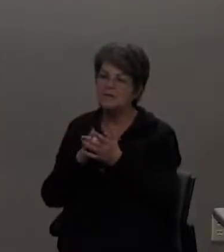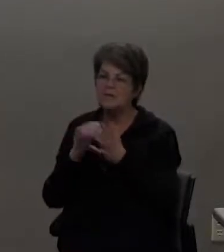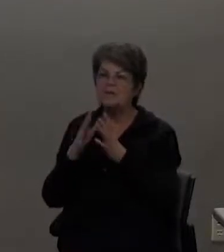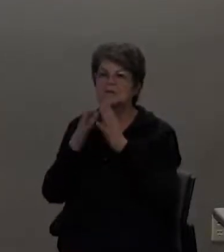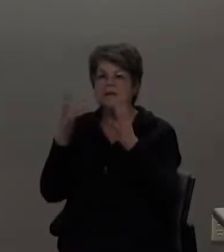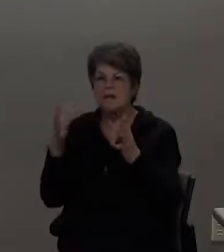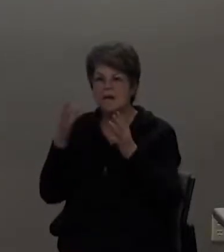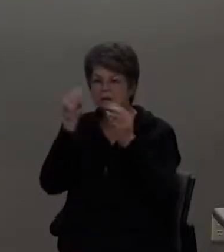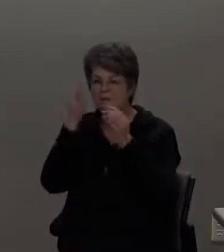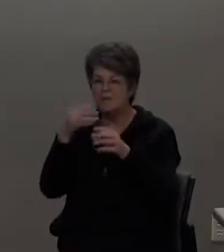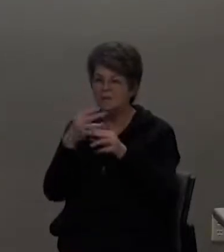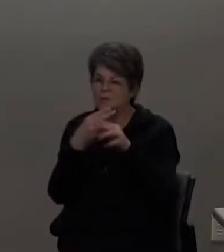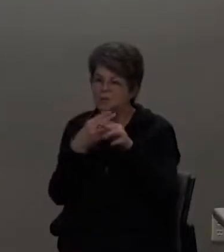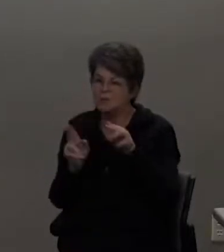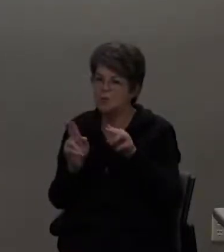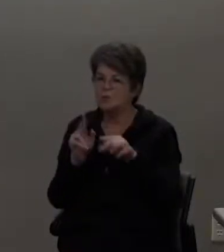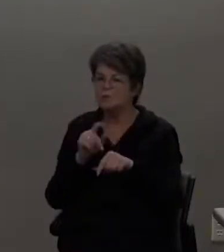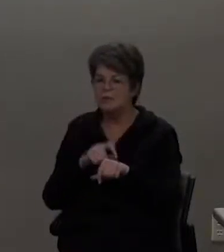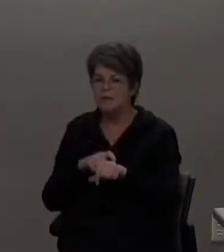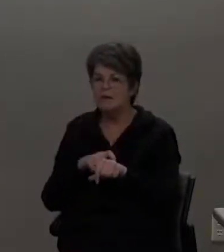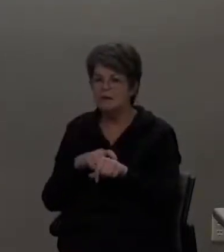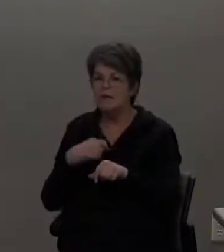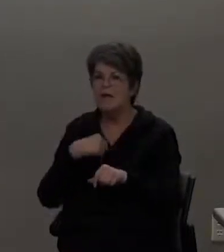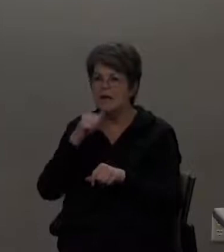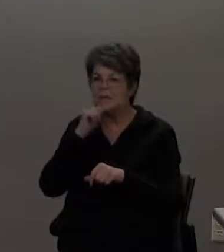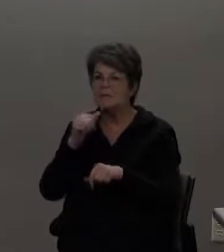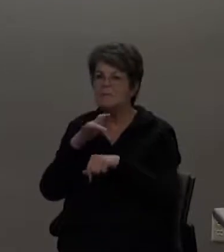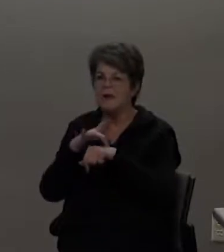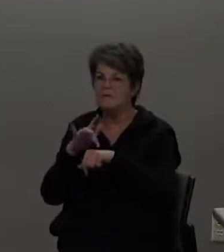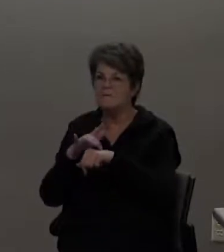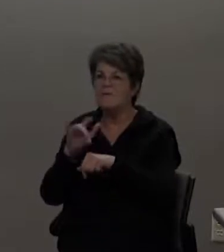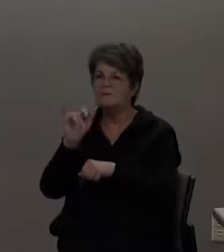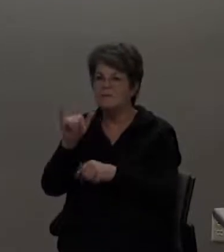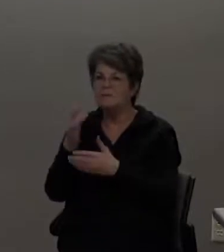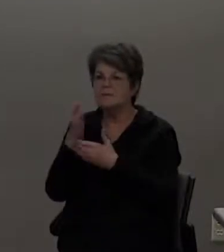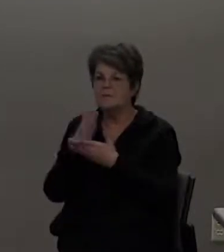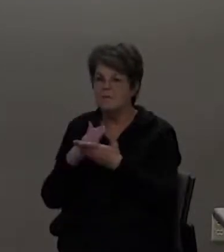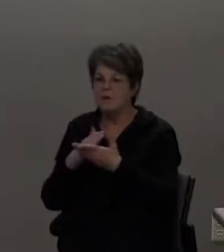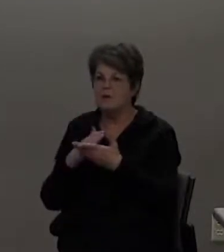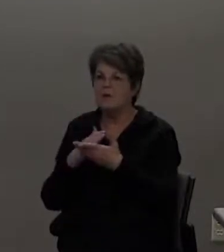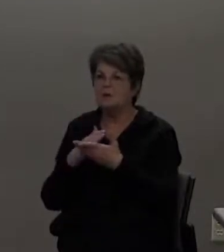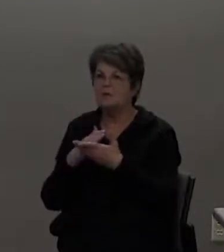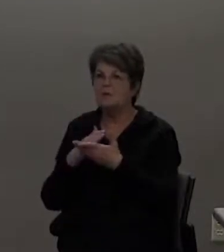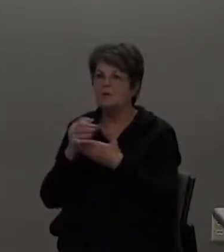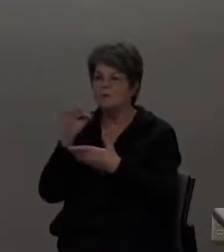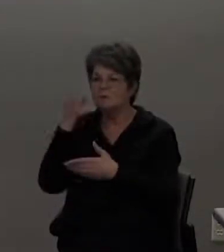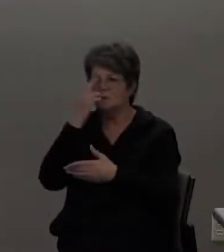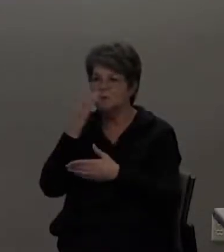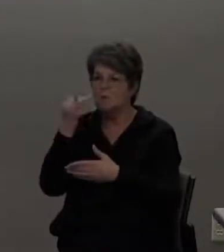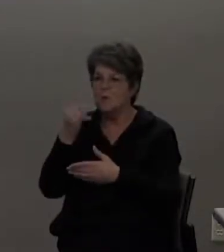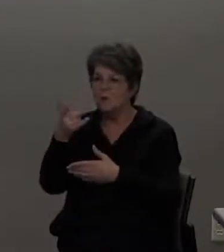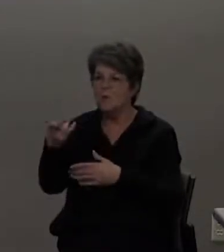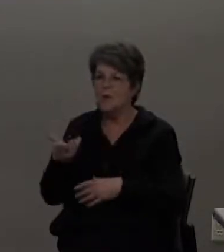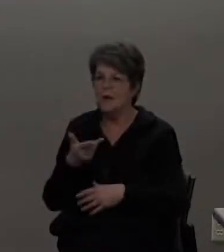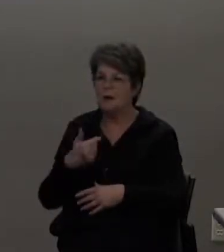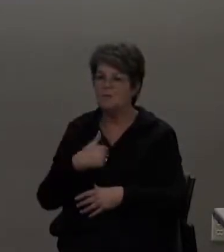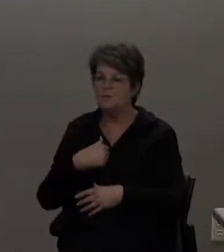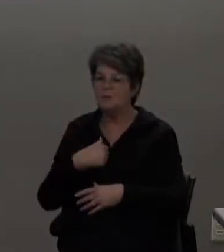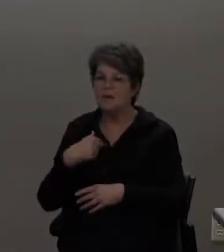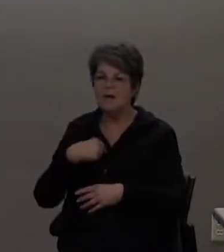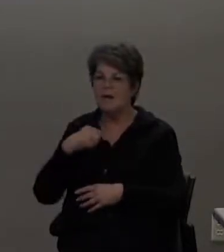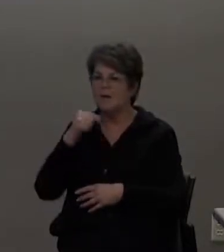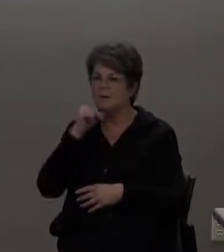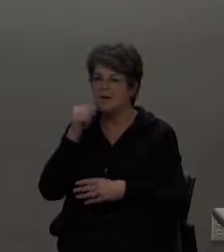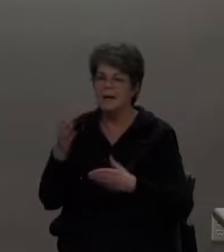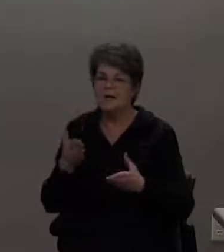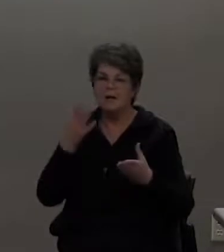lot of information in a short amount of time, and I am available to you. That's part of, hopefully part of the reason why you guys hired me, is that I'm not